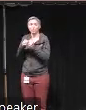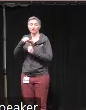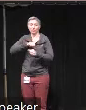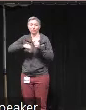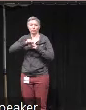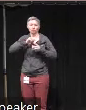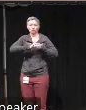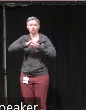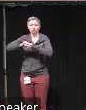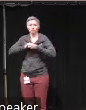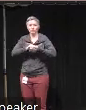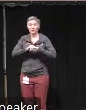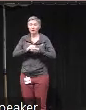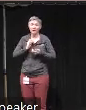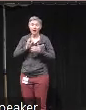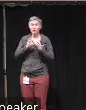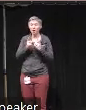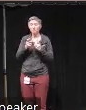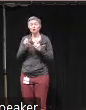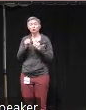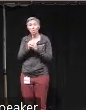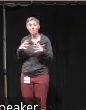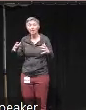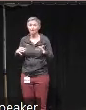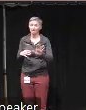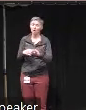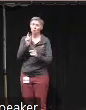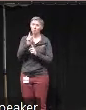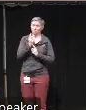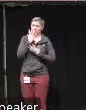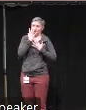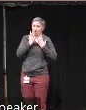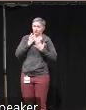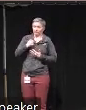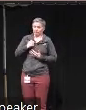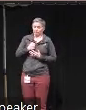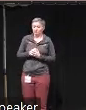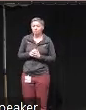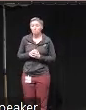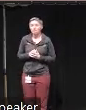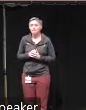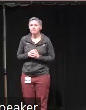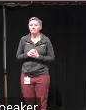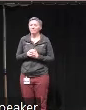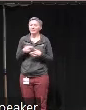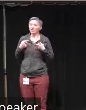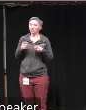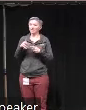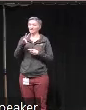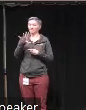so big. There was actually an embarrassing moment that I had during our 75th